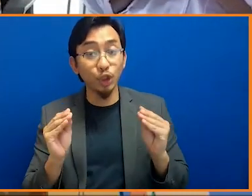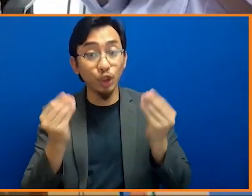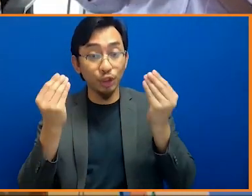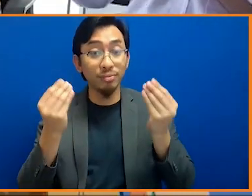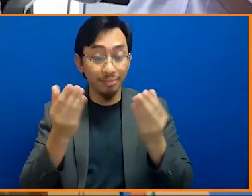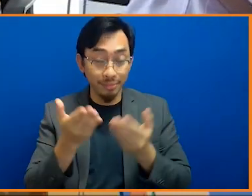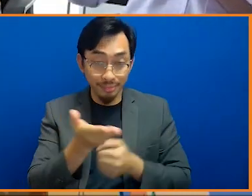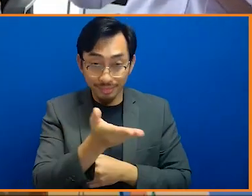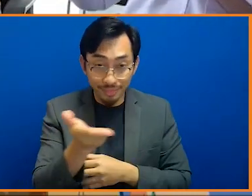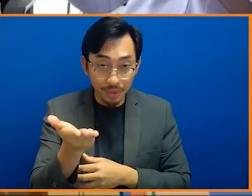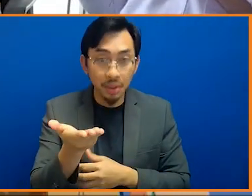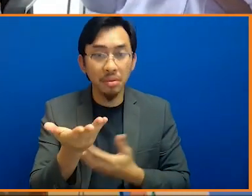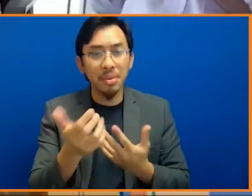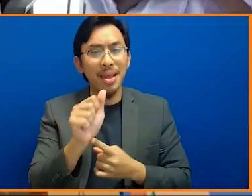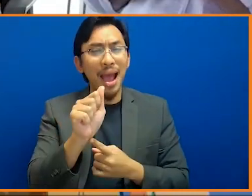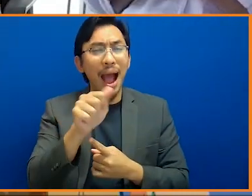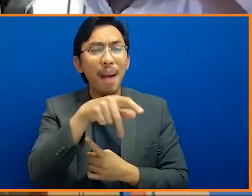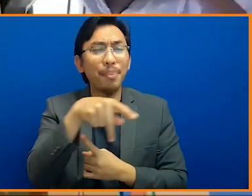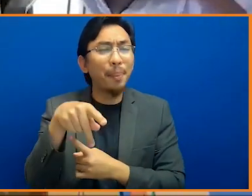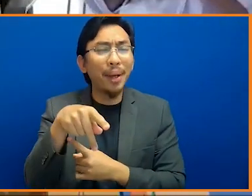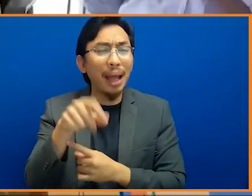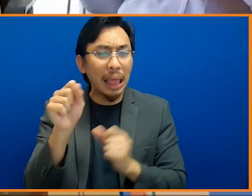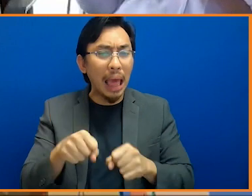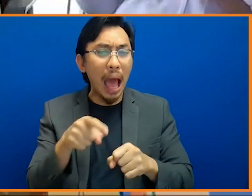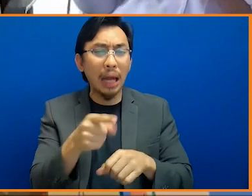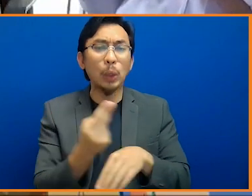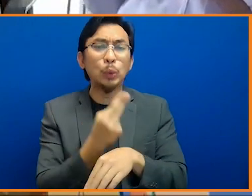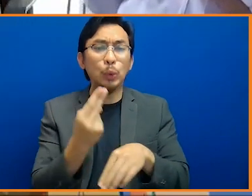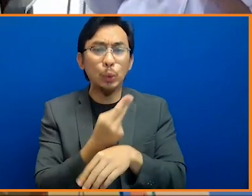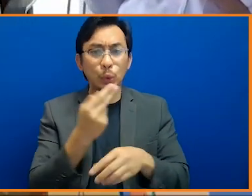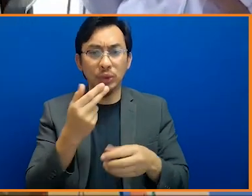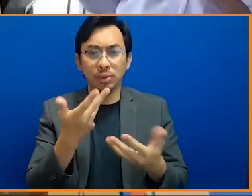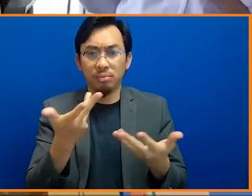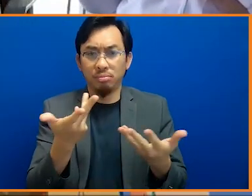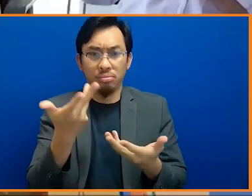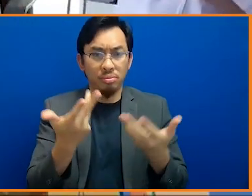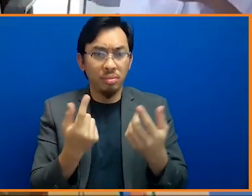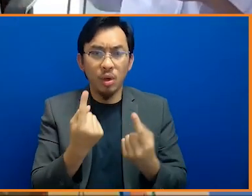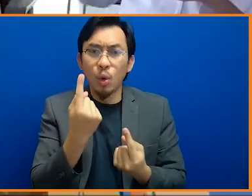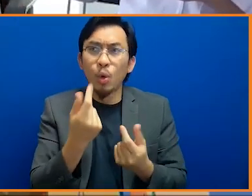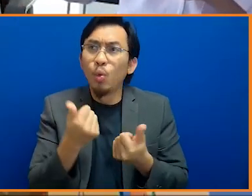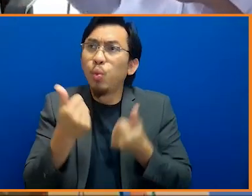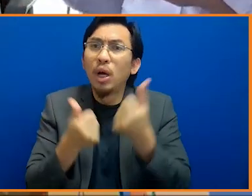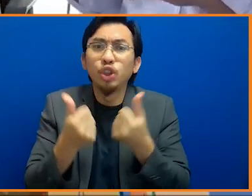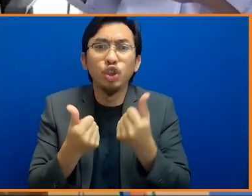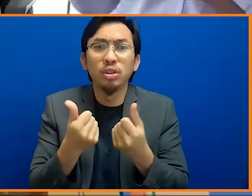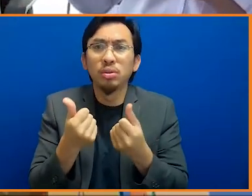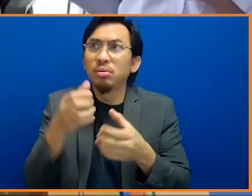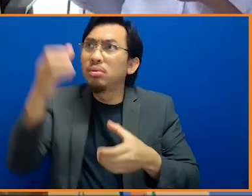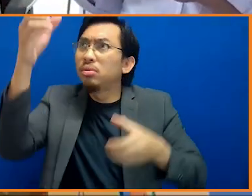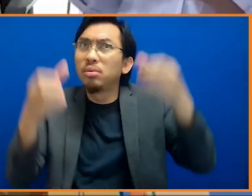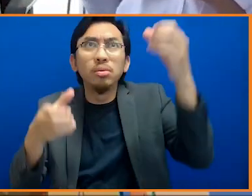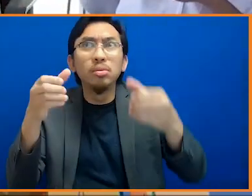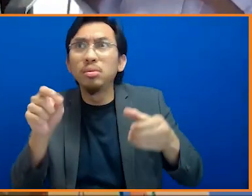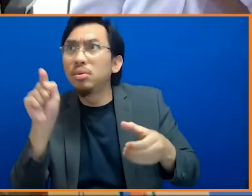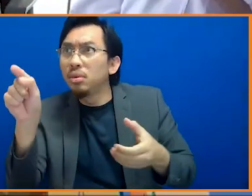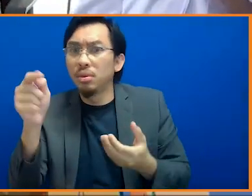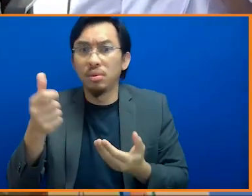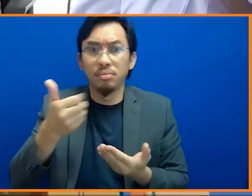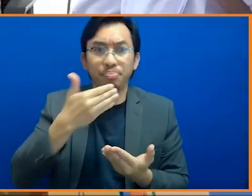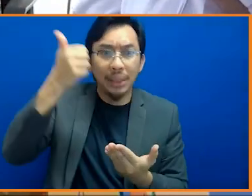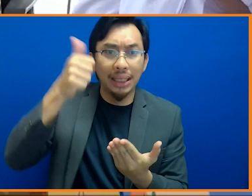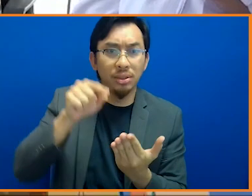younger generation. You can develop in apps, so people can identify which one is an alternative escape building in the